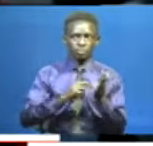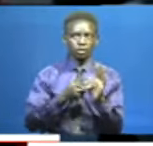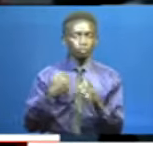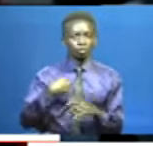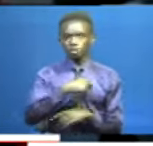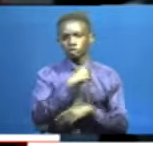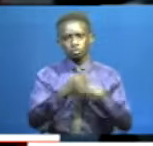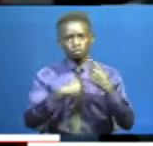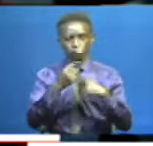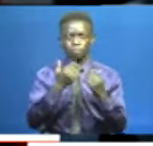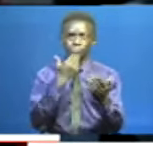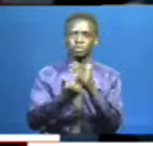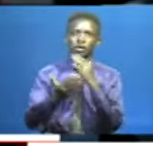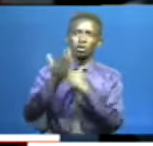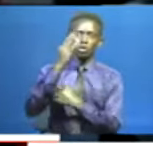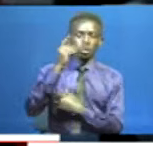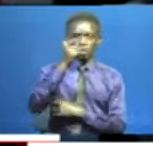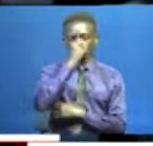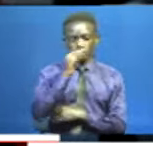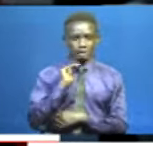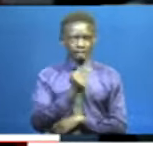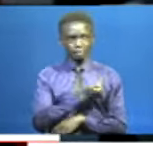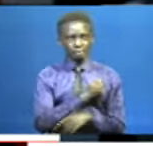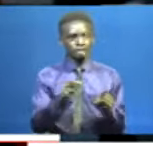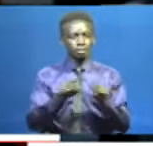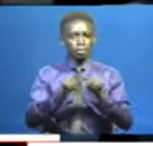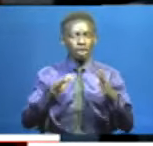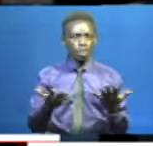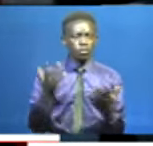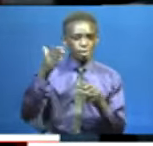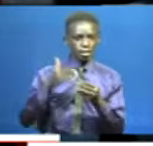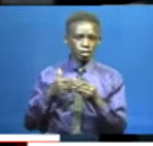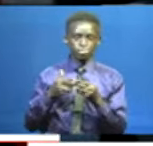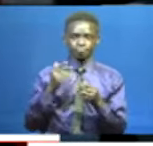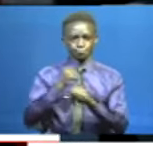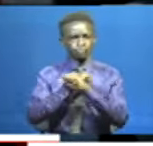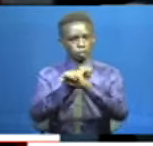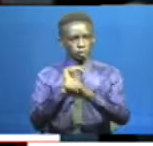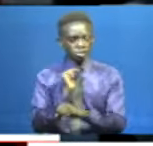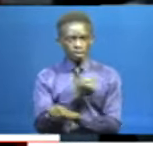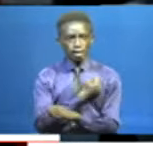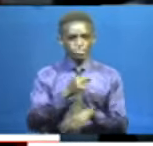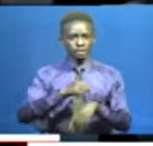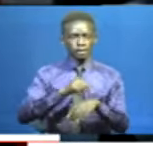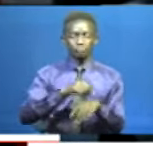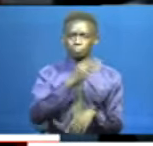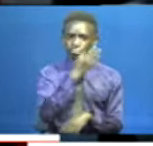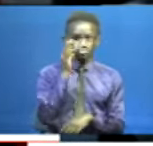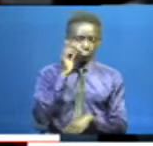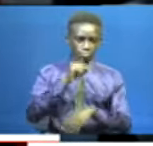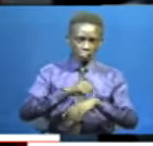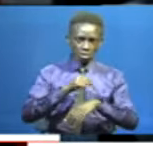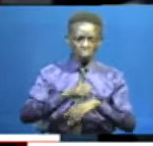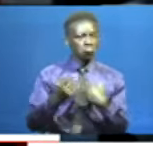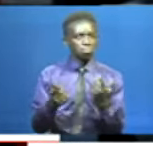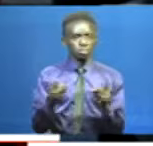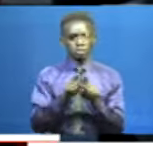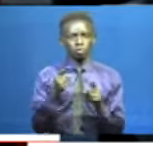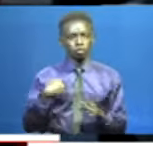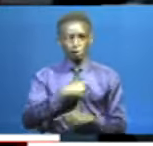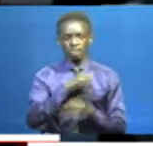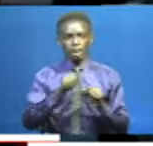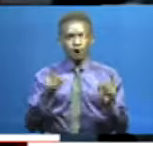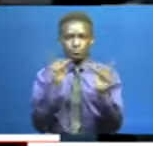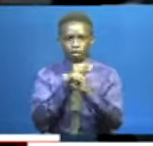Mungu atujalie jinsi alivyotulinda katika mwezi mtukufu wa Ramadhani, atusaidie tuweze kumaliza siku ya leo kwa furaha